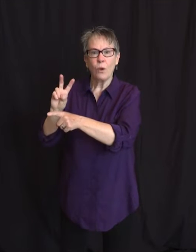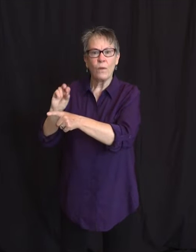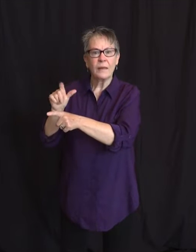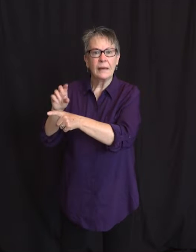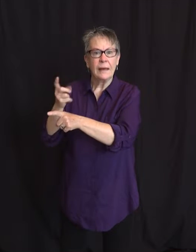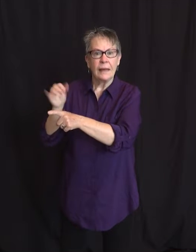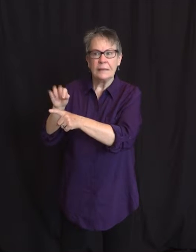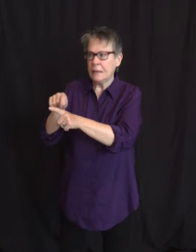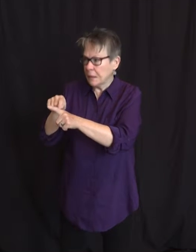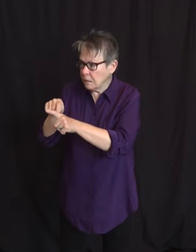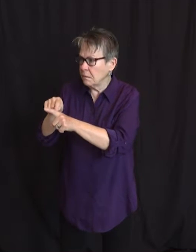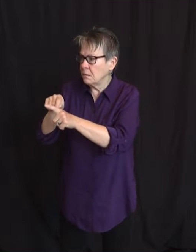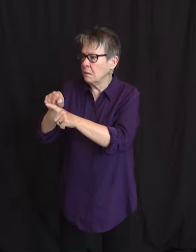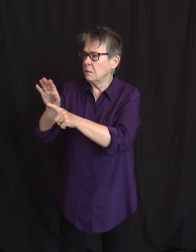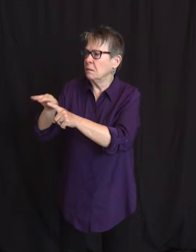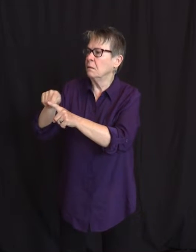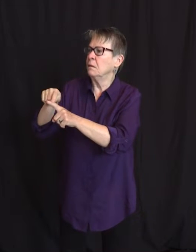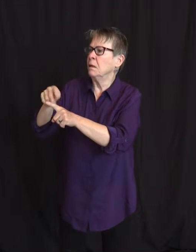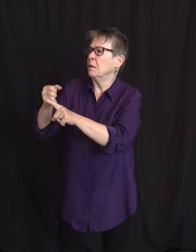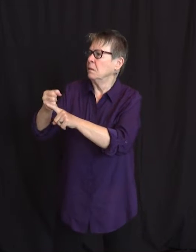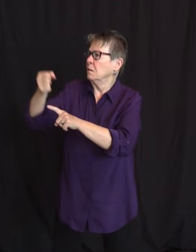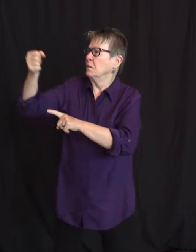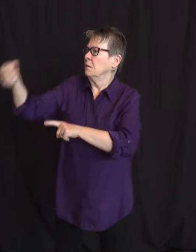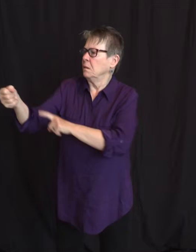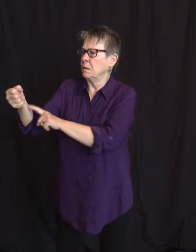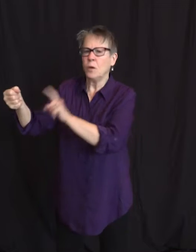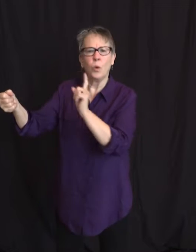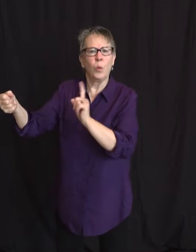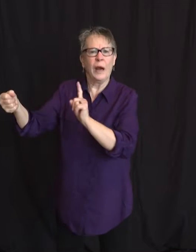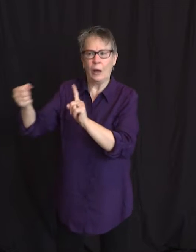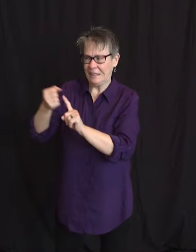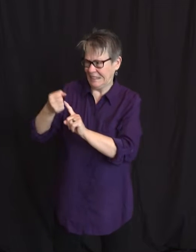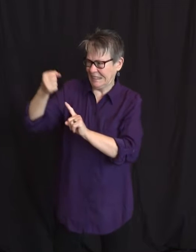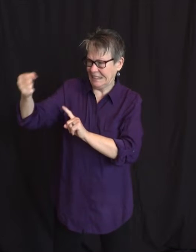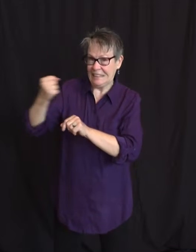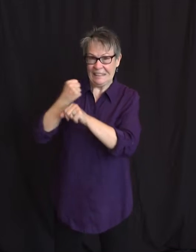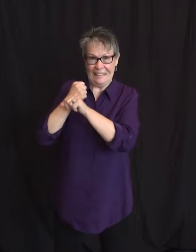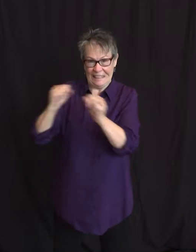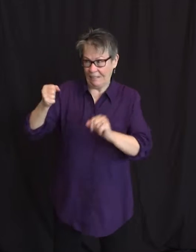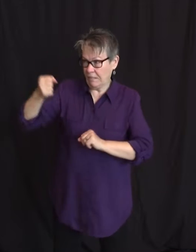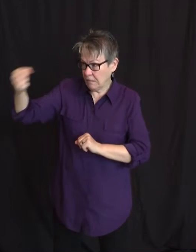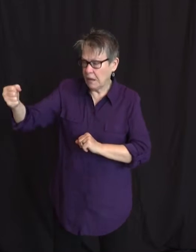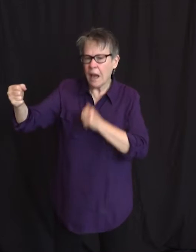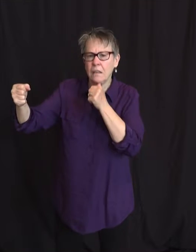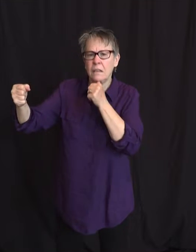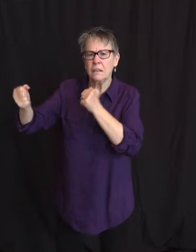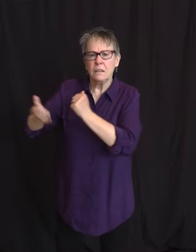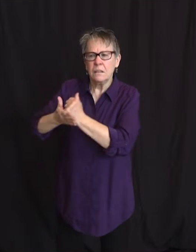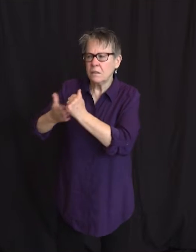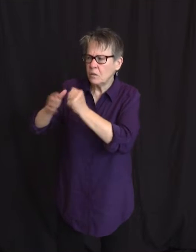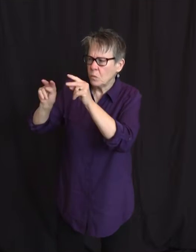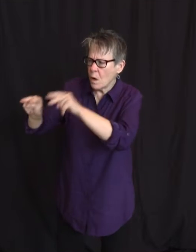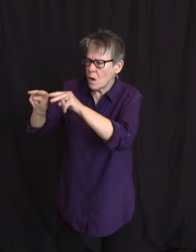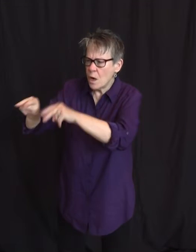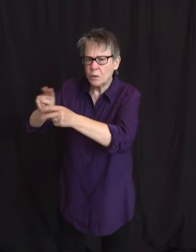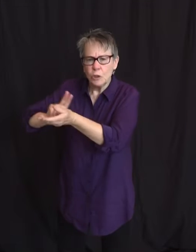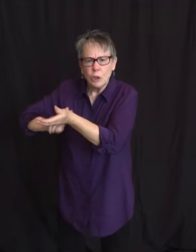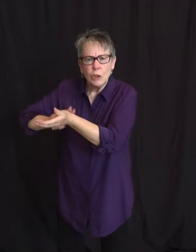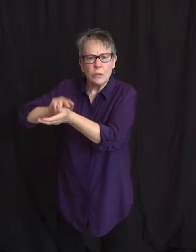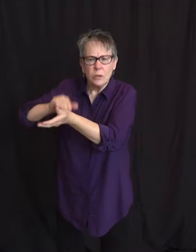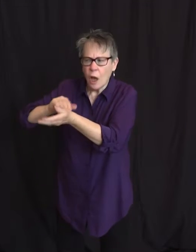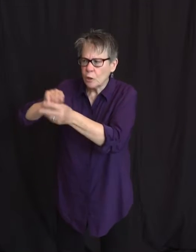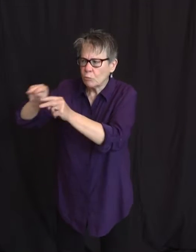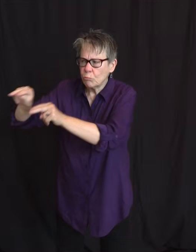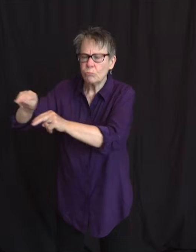our future, we move to principle number 6, ensuring our resiliency. If we follow this